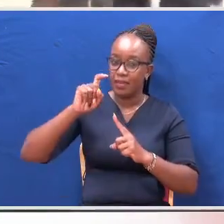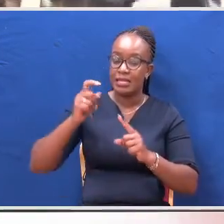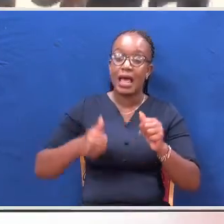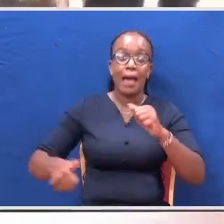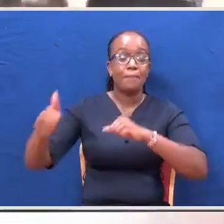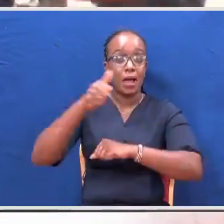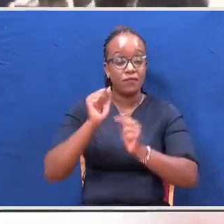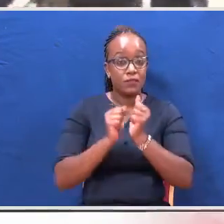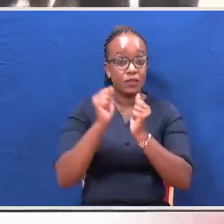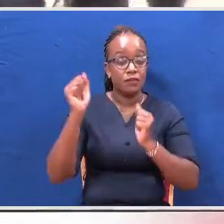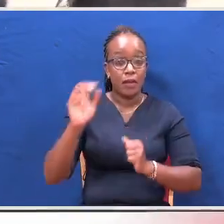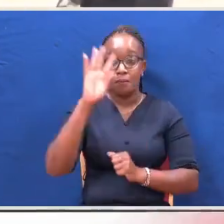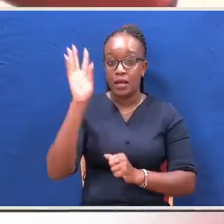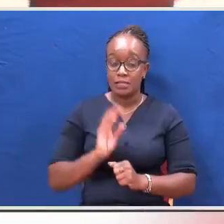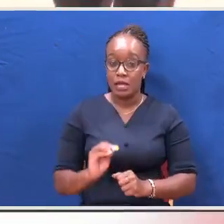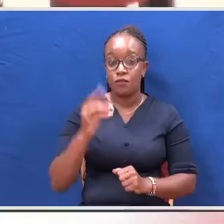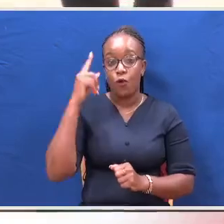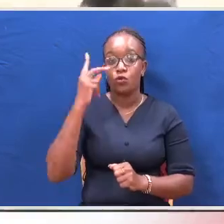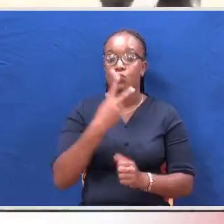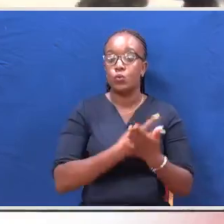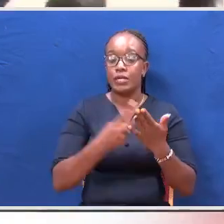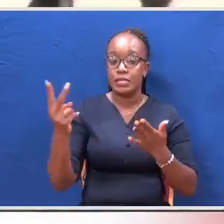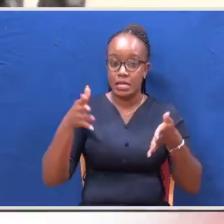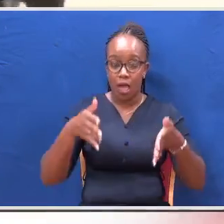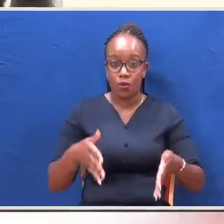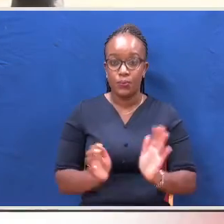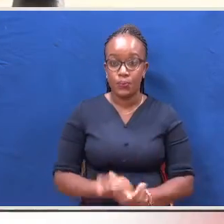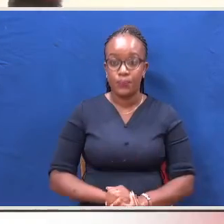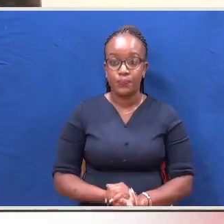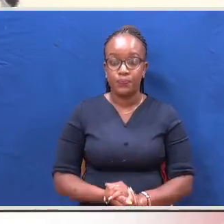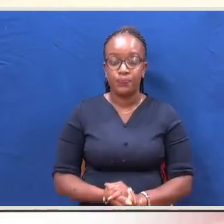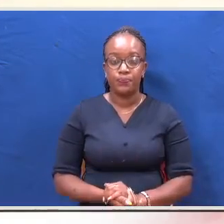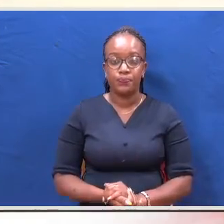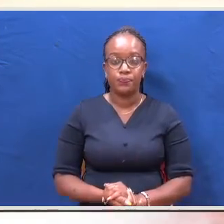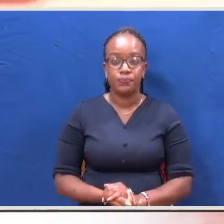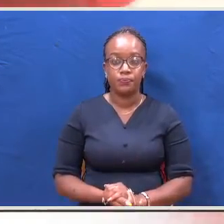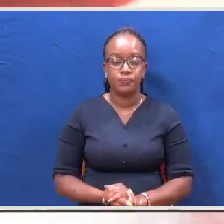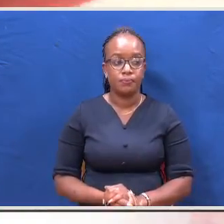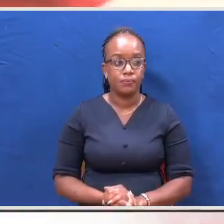15% for nearly 2 weeks now. Zainab Mohammed, TV47.